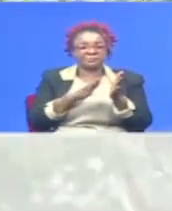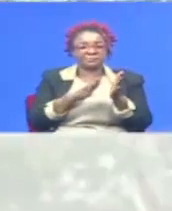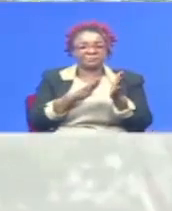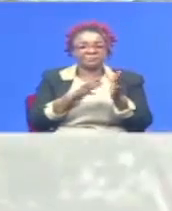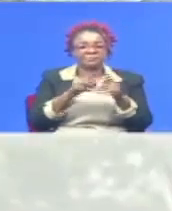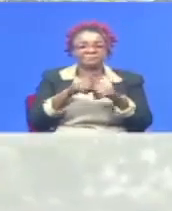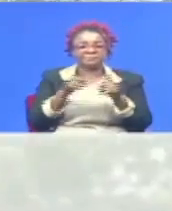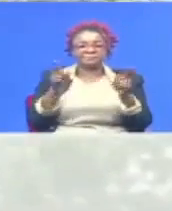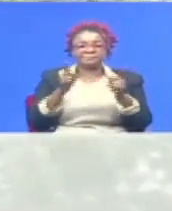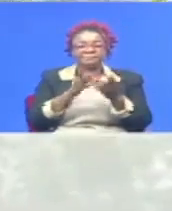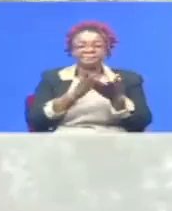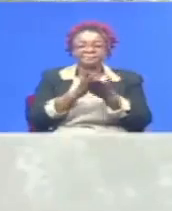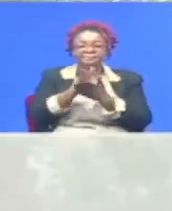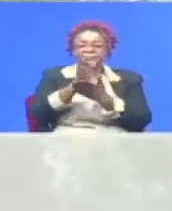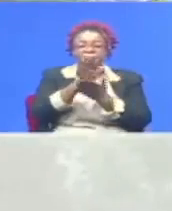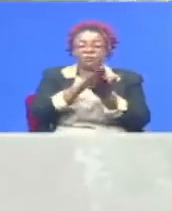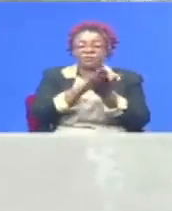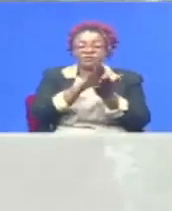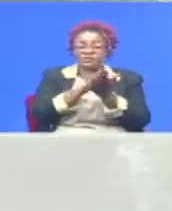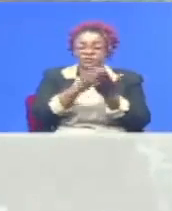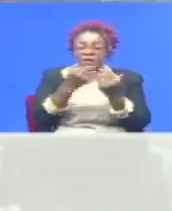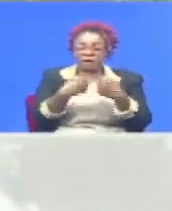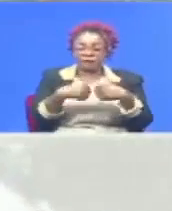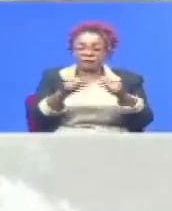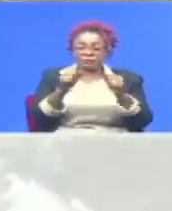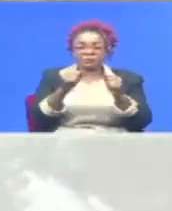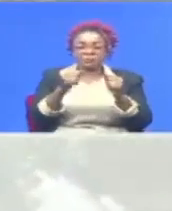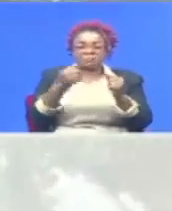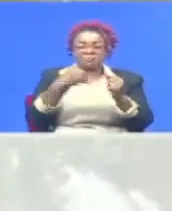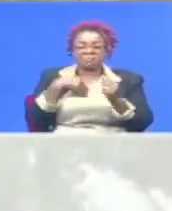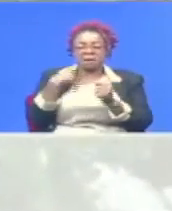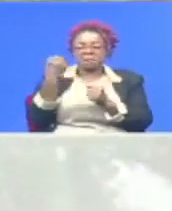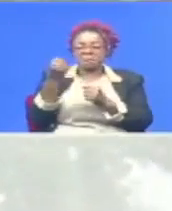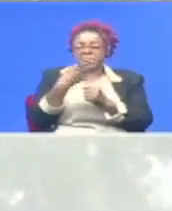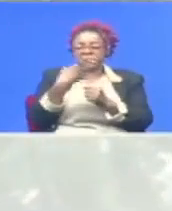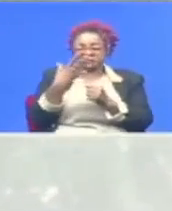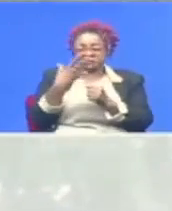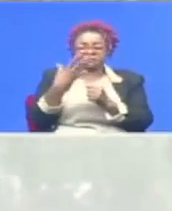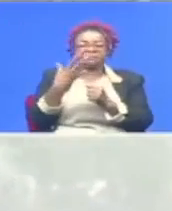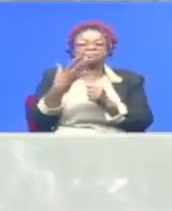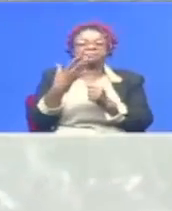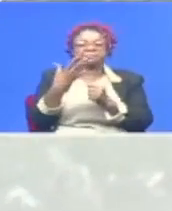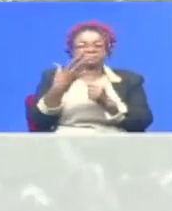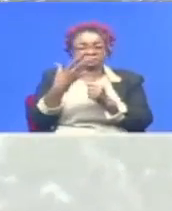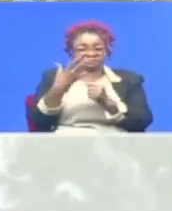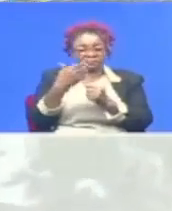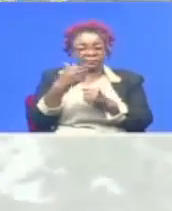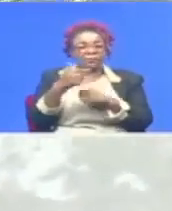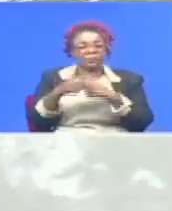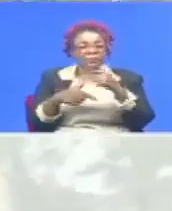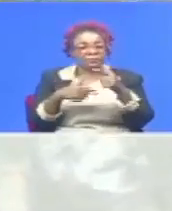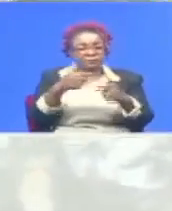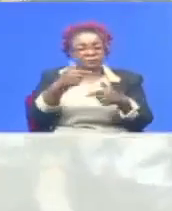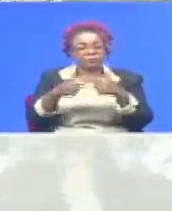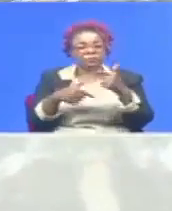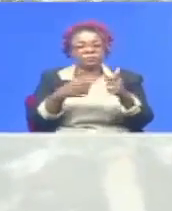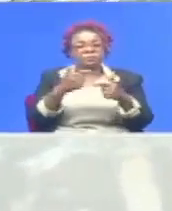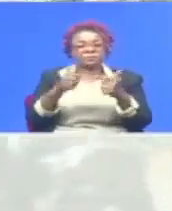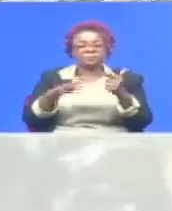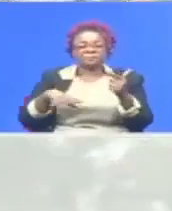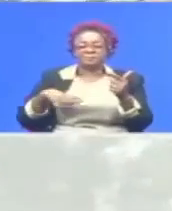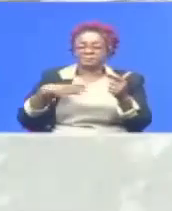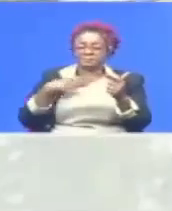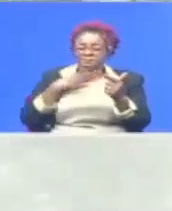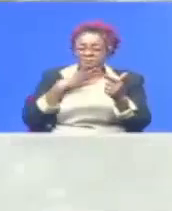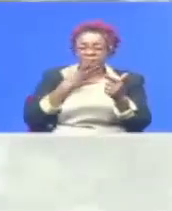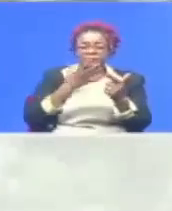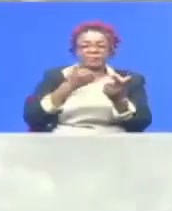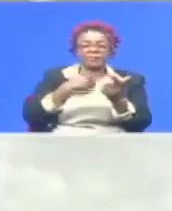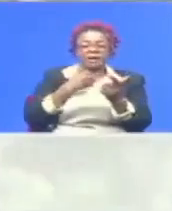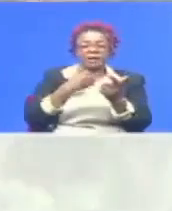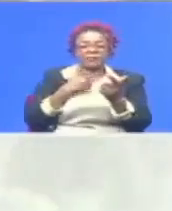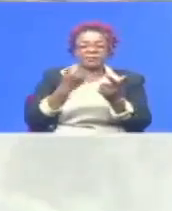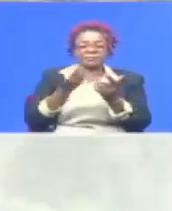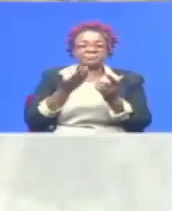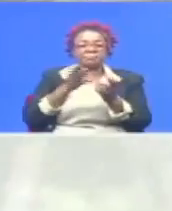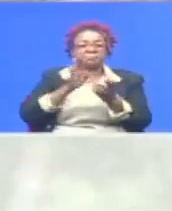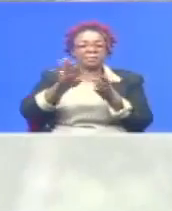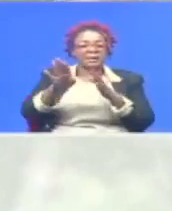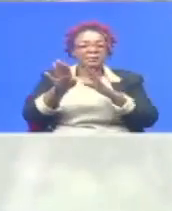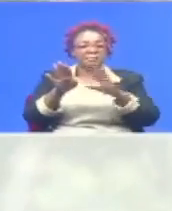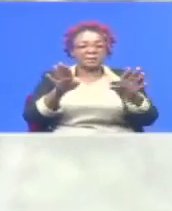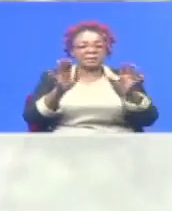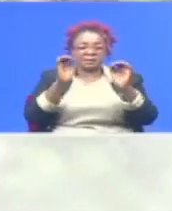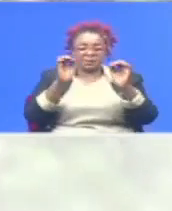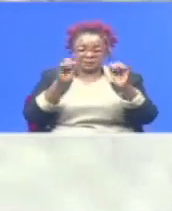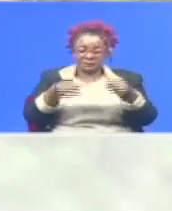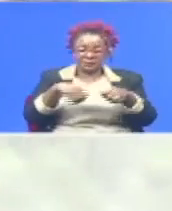through conservation efforts, my beauty is slowly being restored, my pearls getting its rhythm back. I can breathe